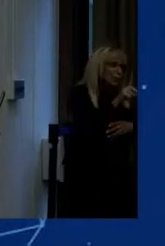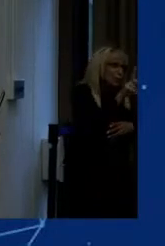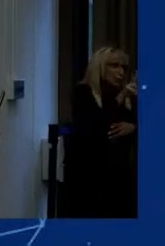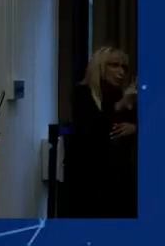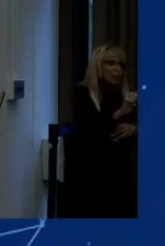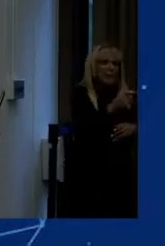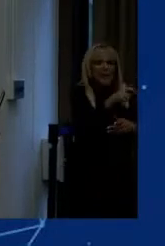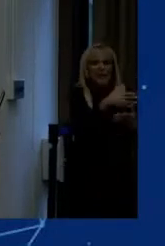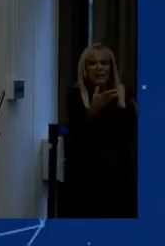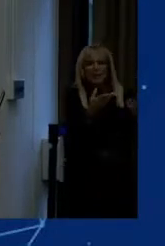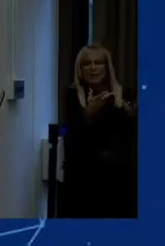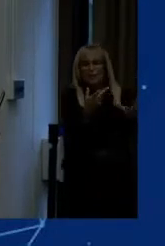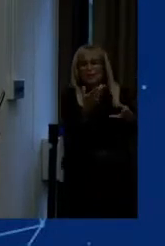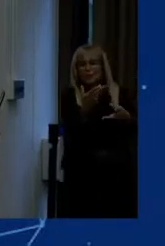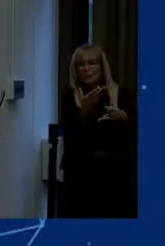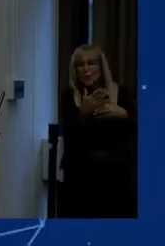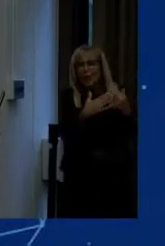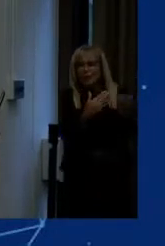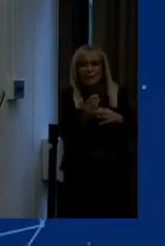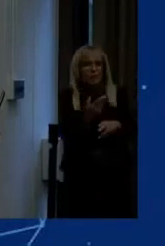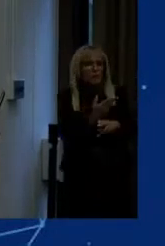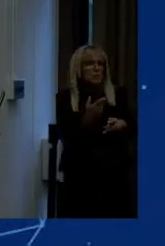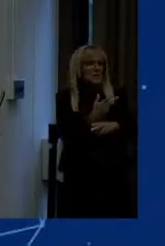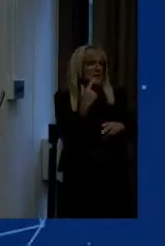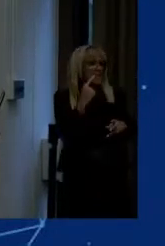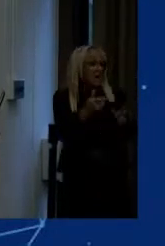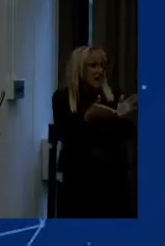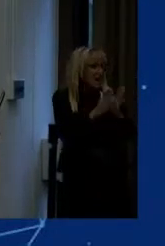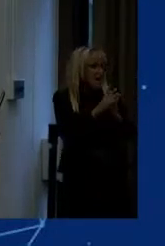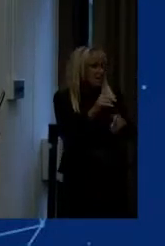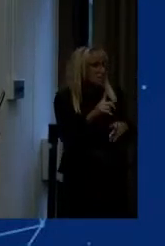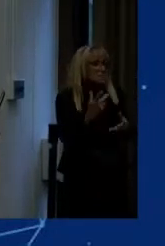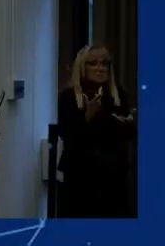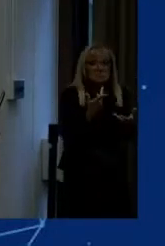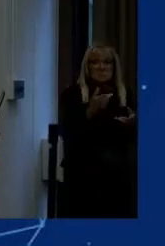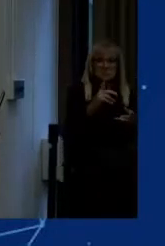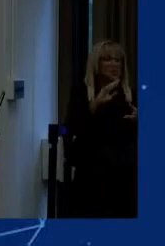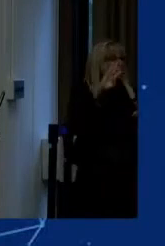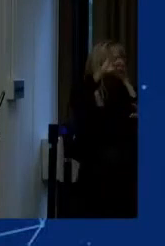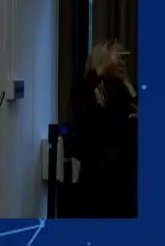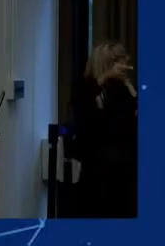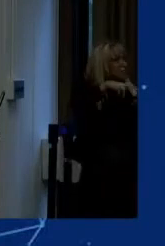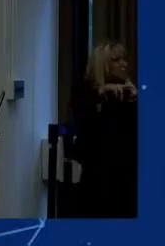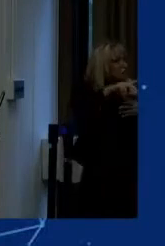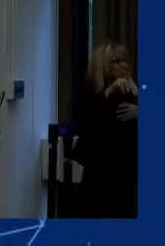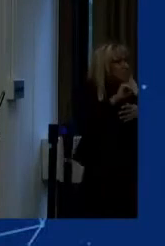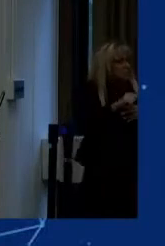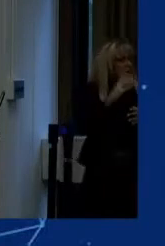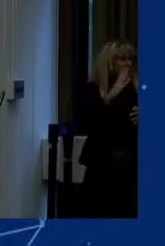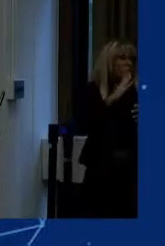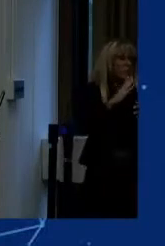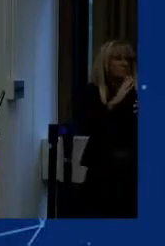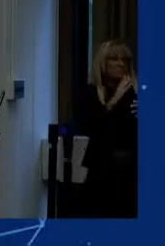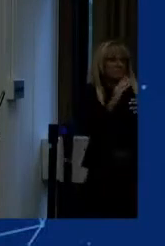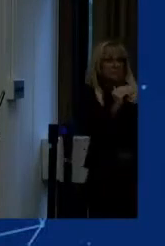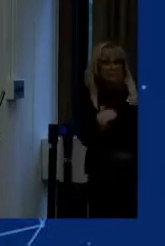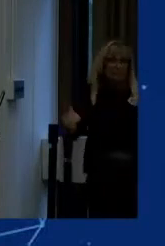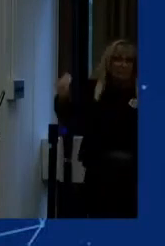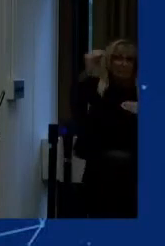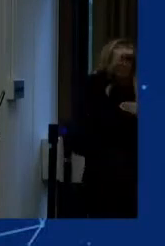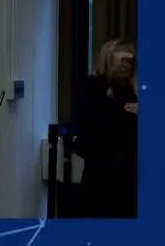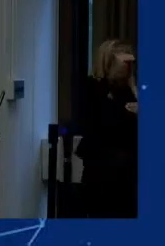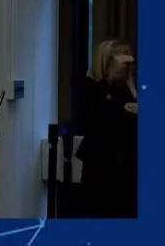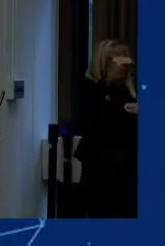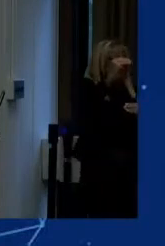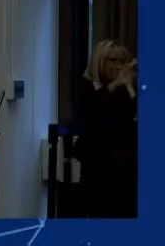used to using. So if I ask it to create a research question, generally it'll go overboard. If I just ask it that